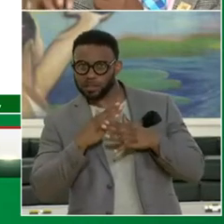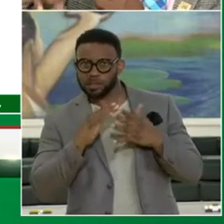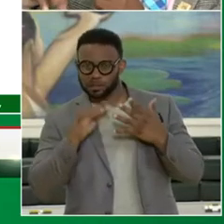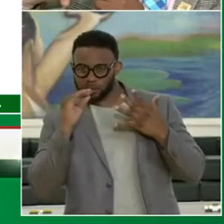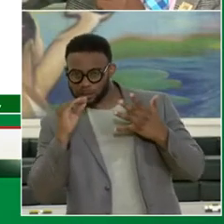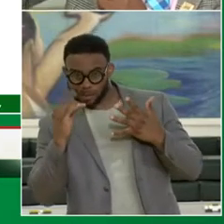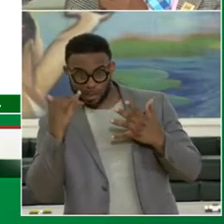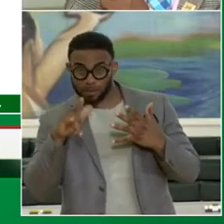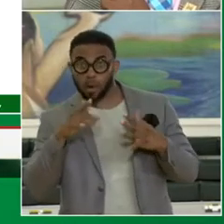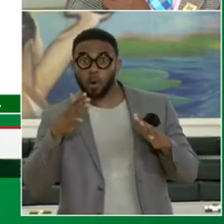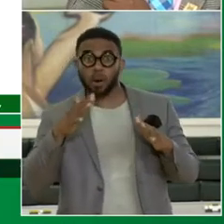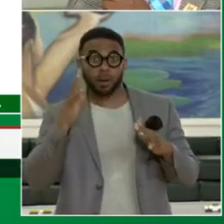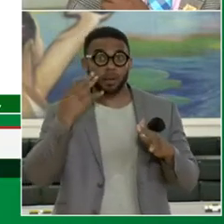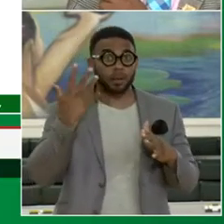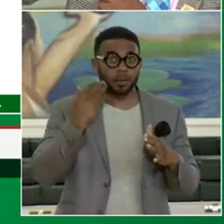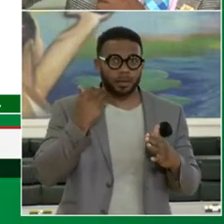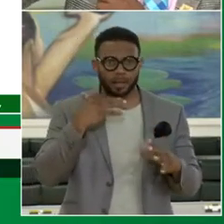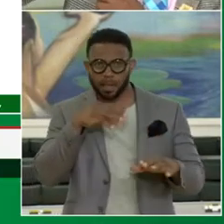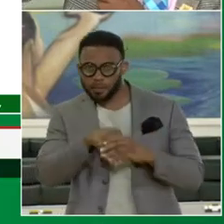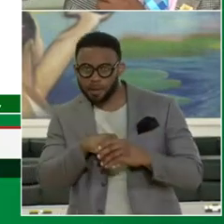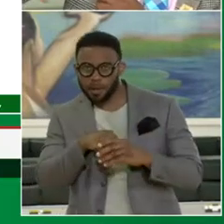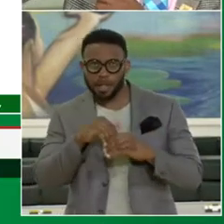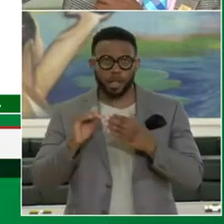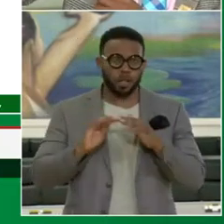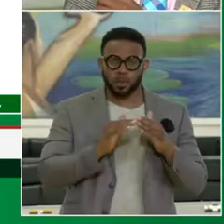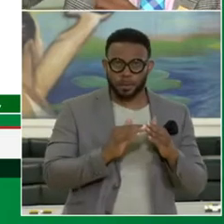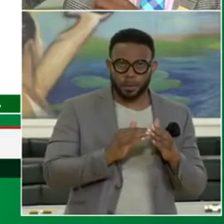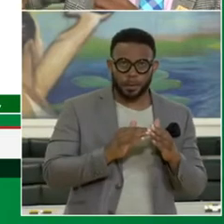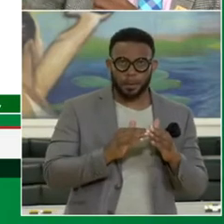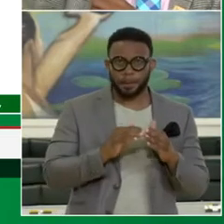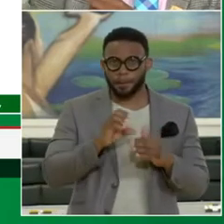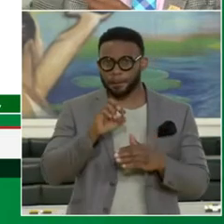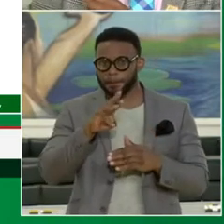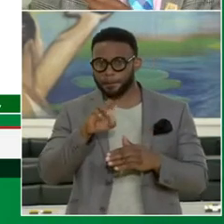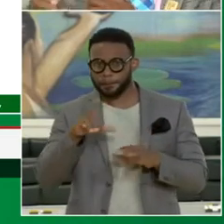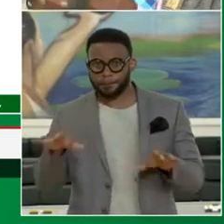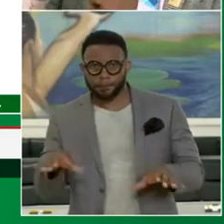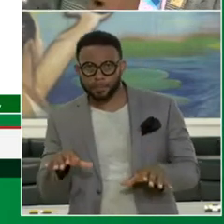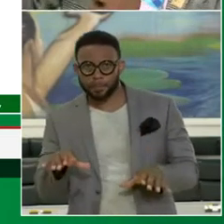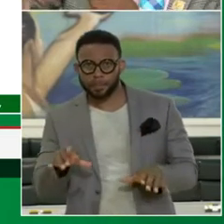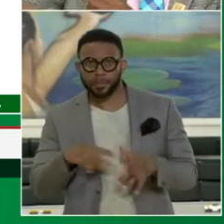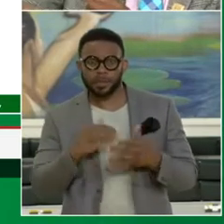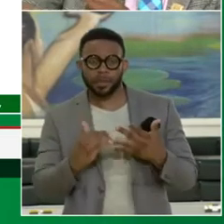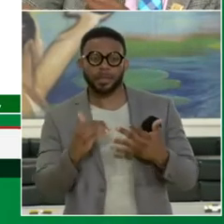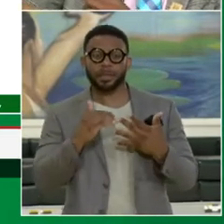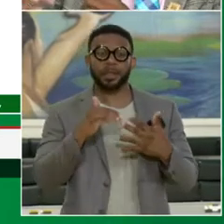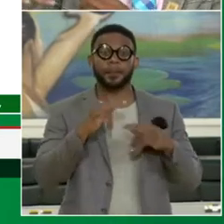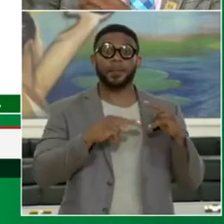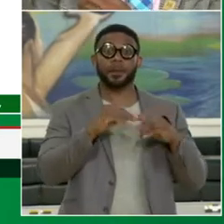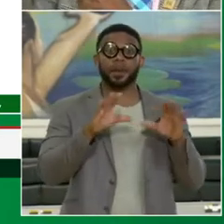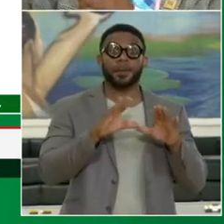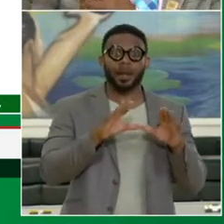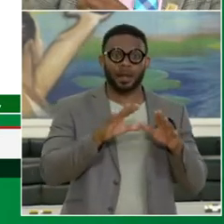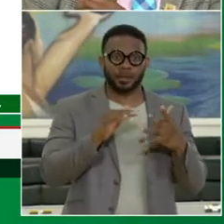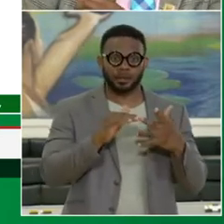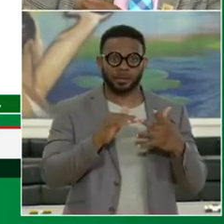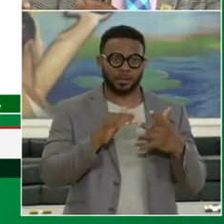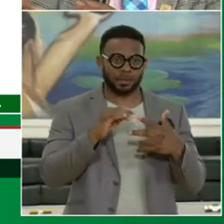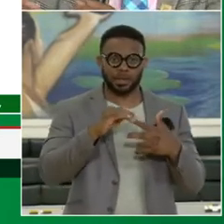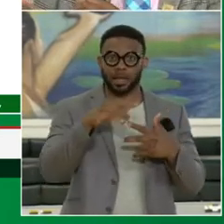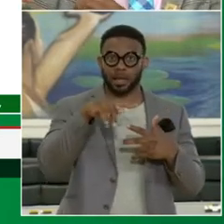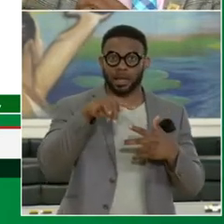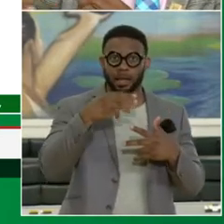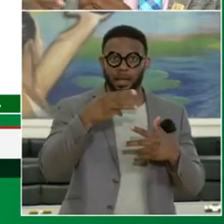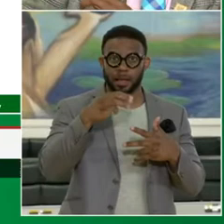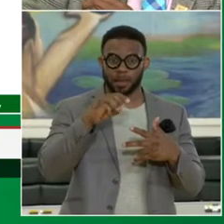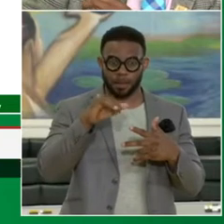and if those that already done and engaged in the community in criminal activity, then there's the building blocks and the pathways